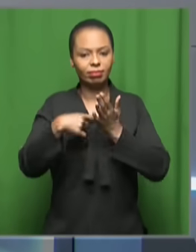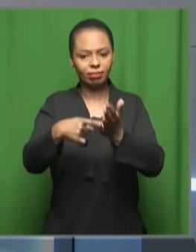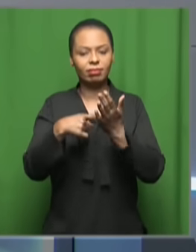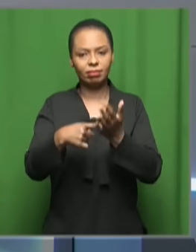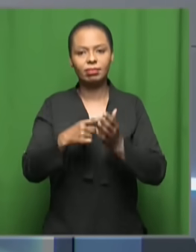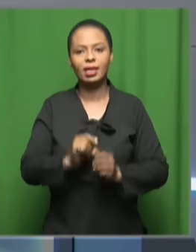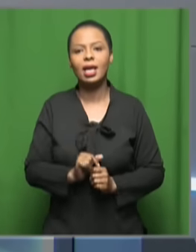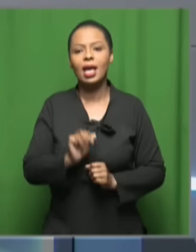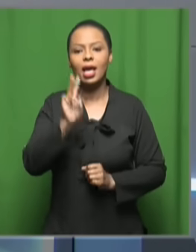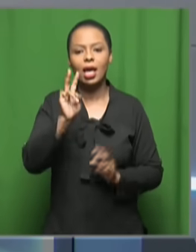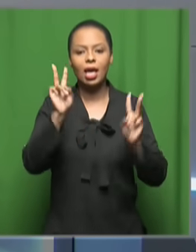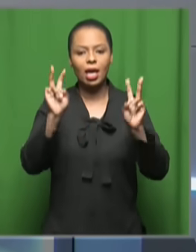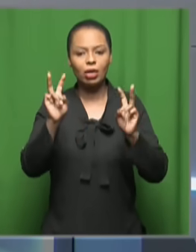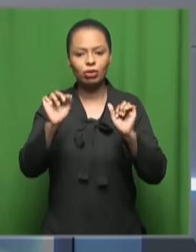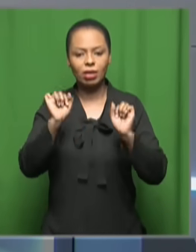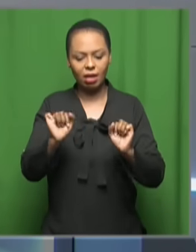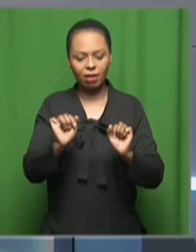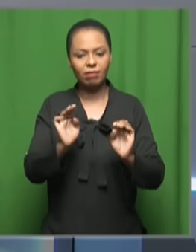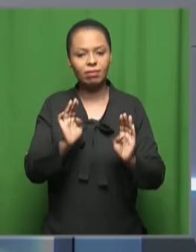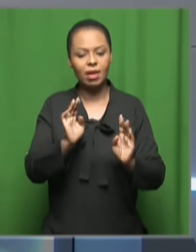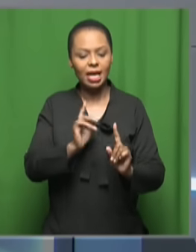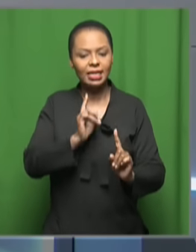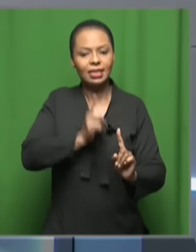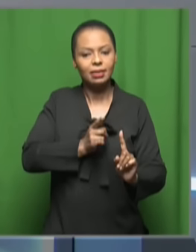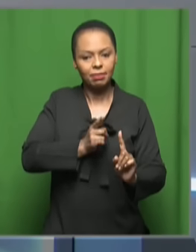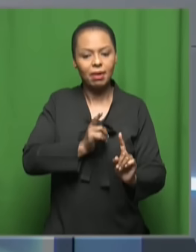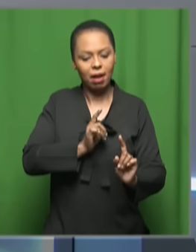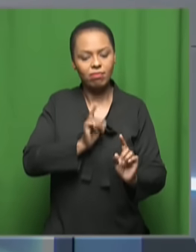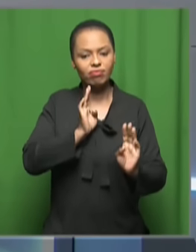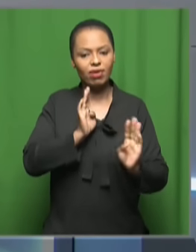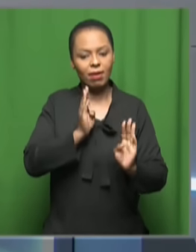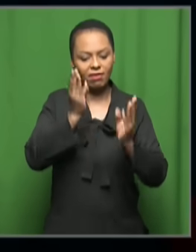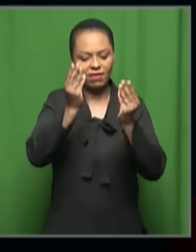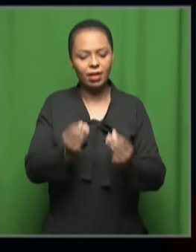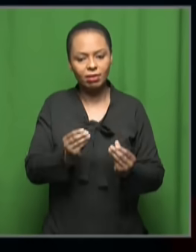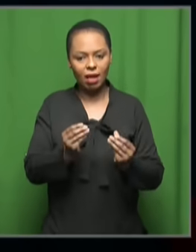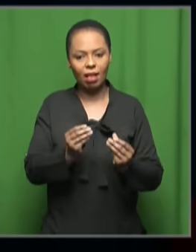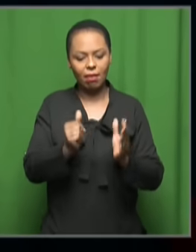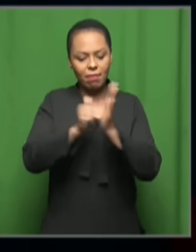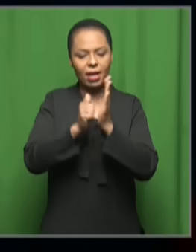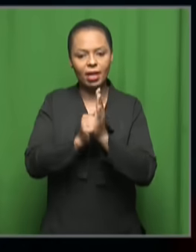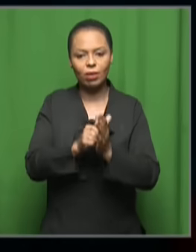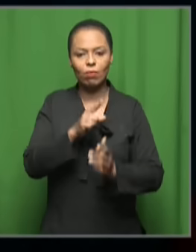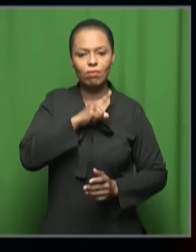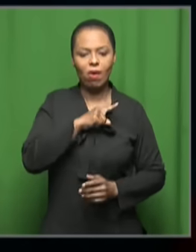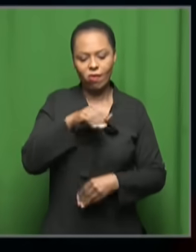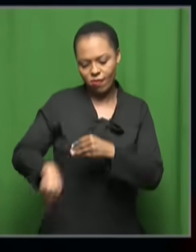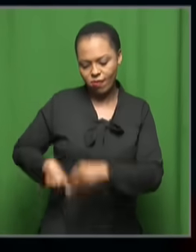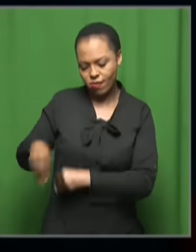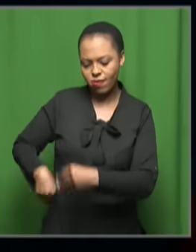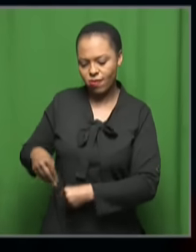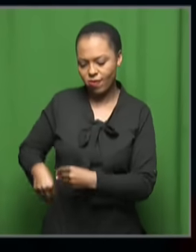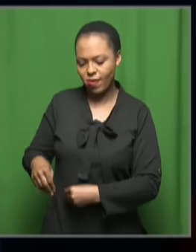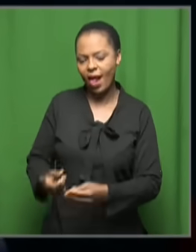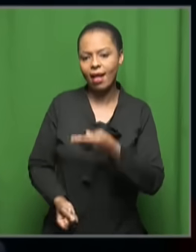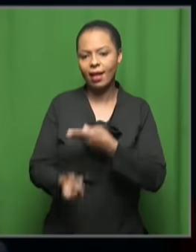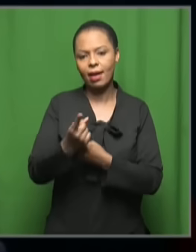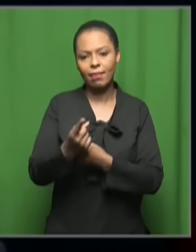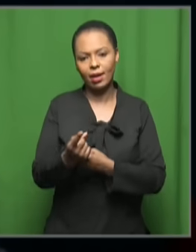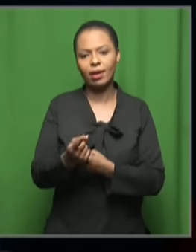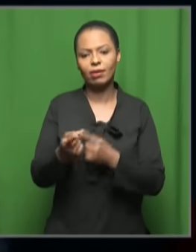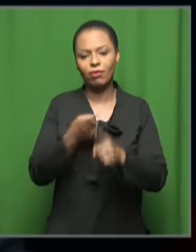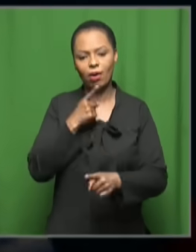disciplining financial markets, for example, as far as corruption and, malfeasance happens